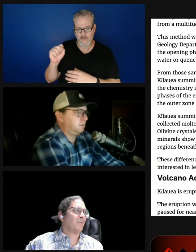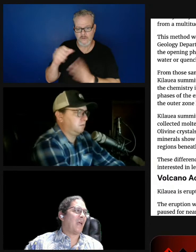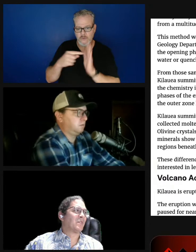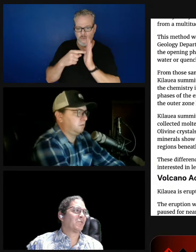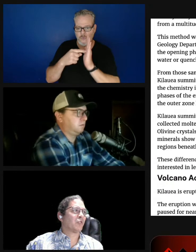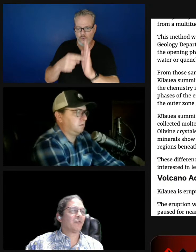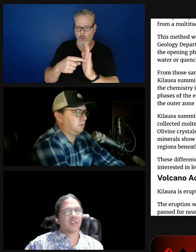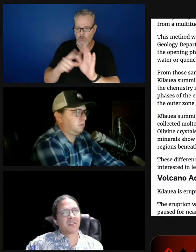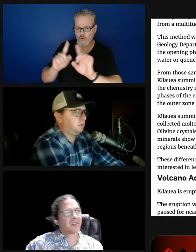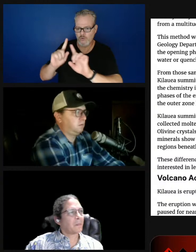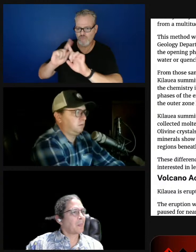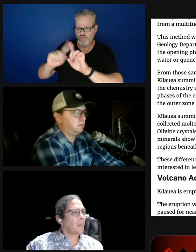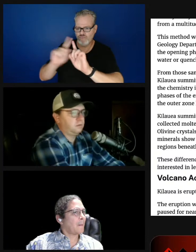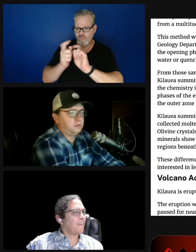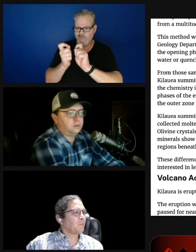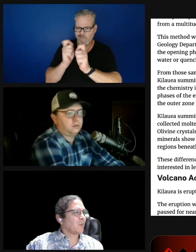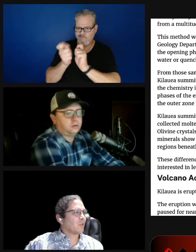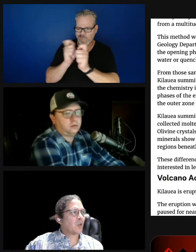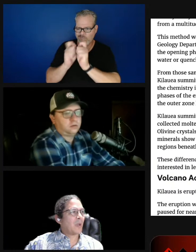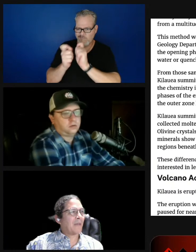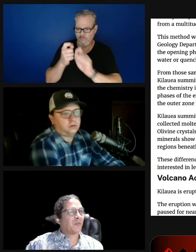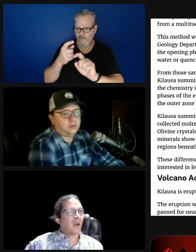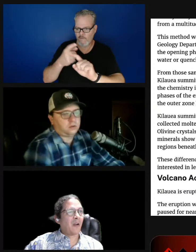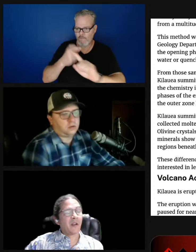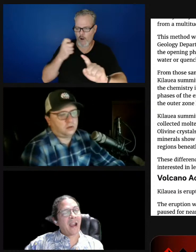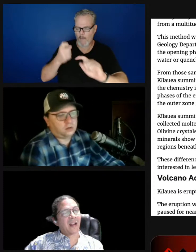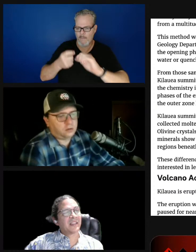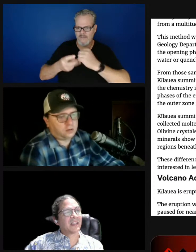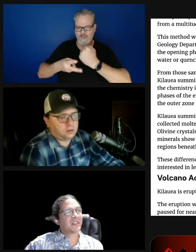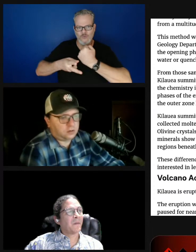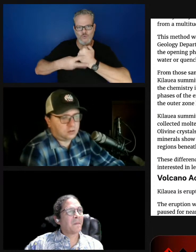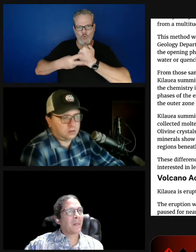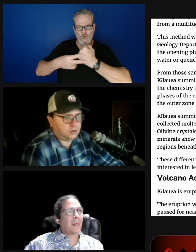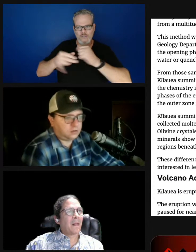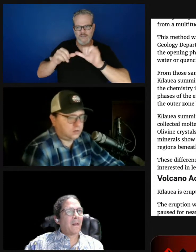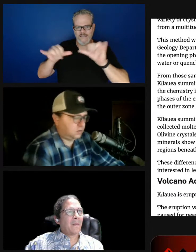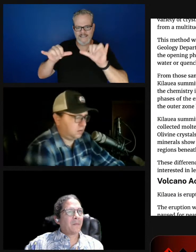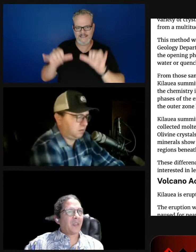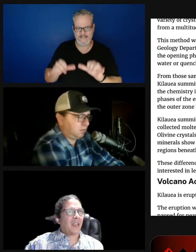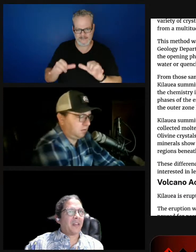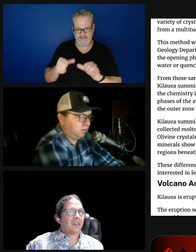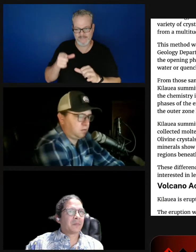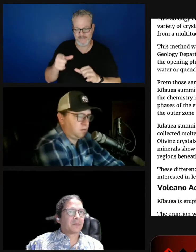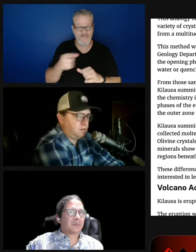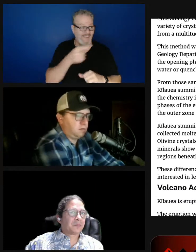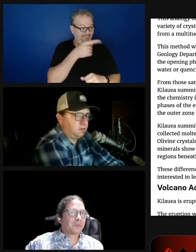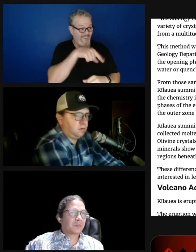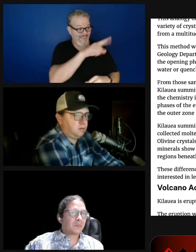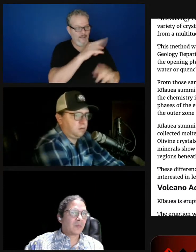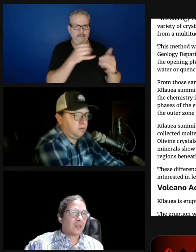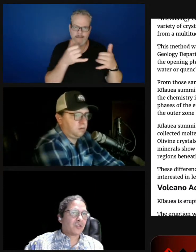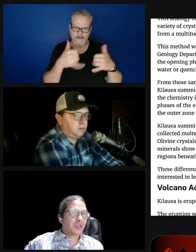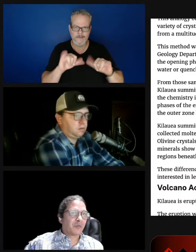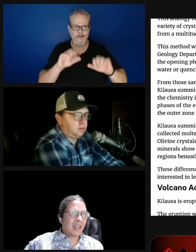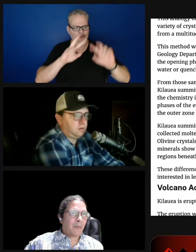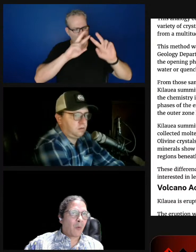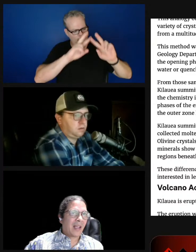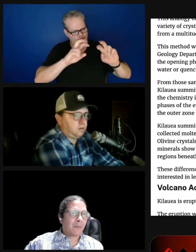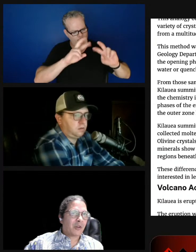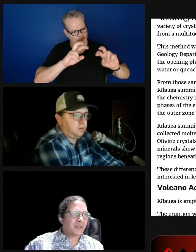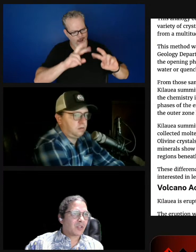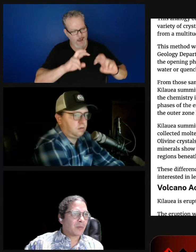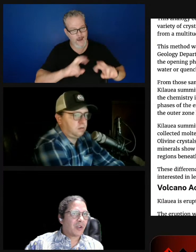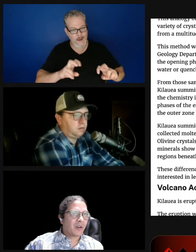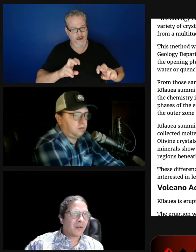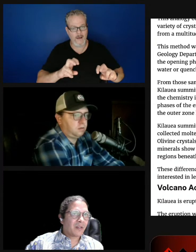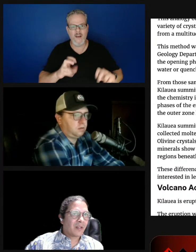multiple magma storage regions. So that's all we have so far. They're analyzing it still. And just to recap on why